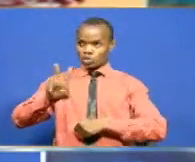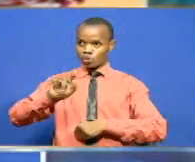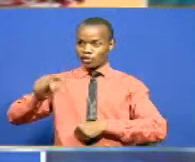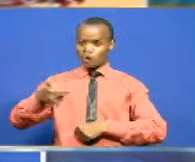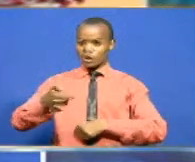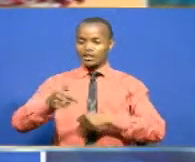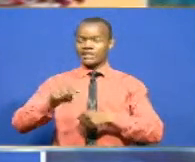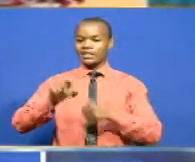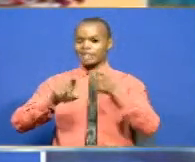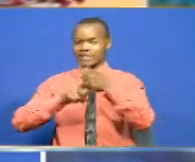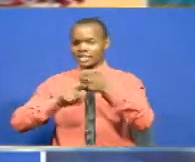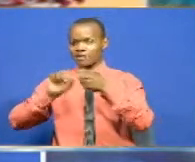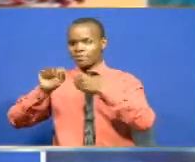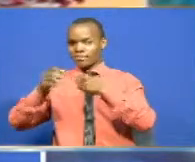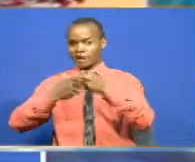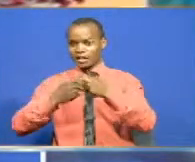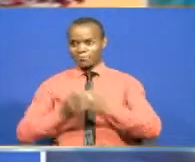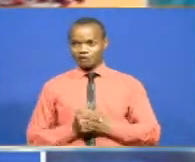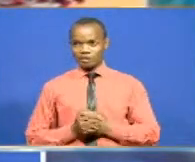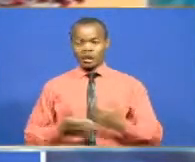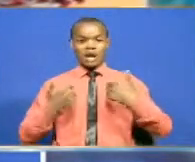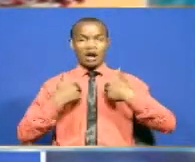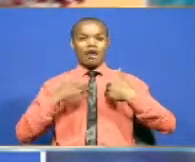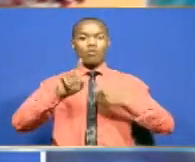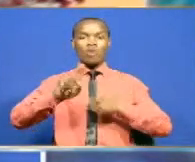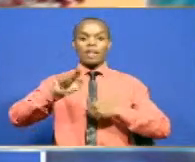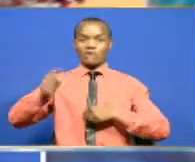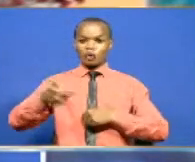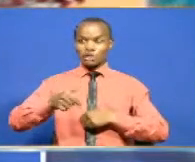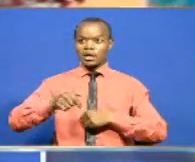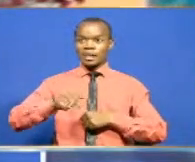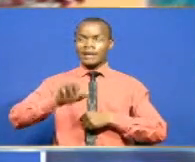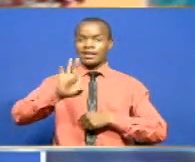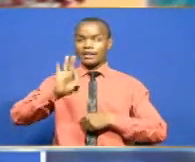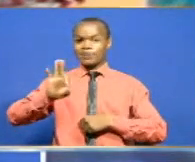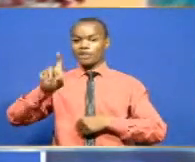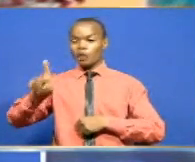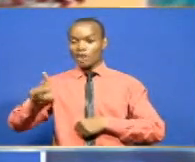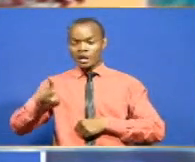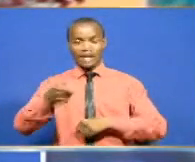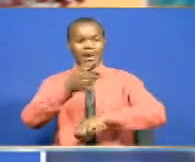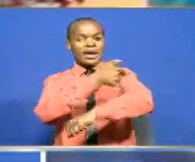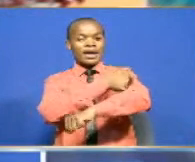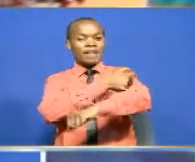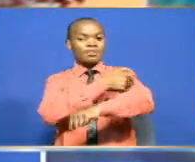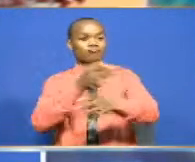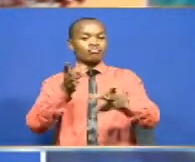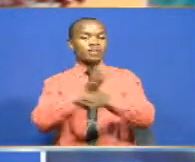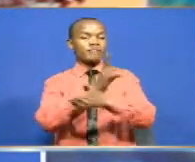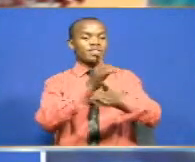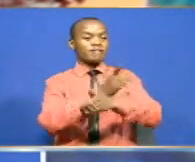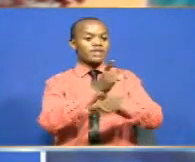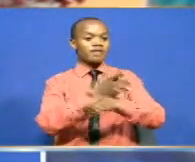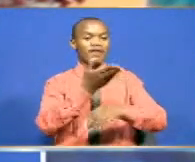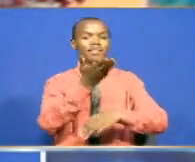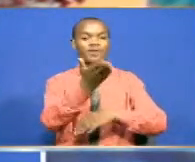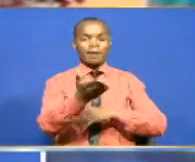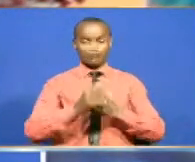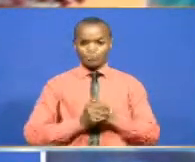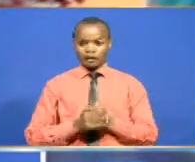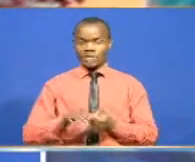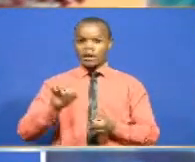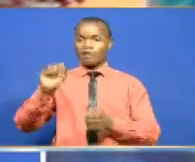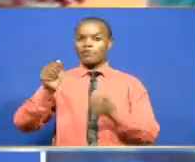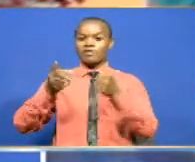42,659. Currently, there are 1,331 patients admitted in various health facilities across the country. 59